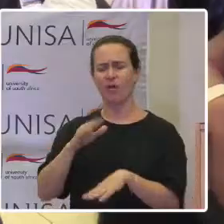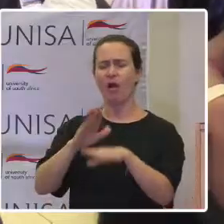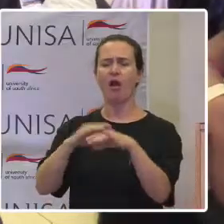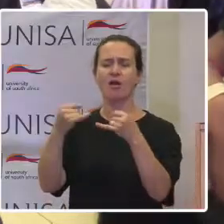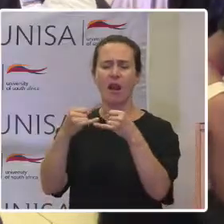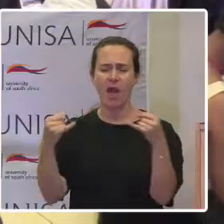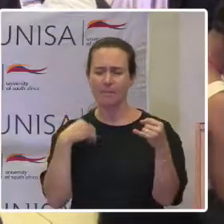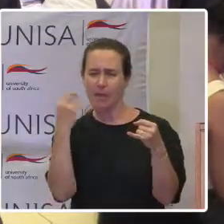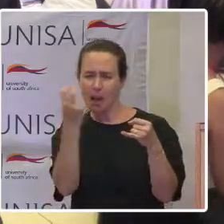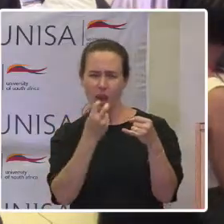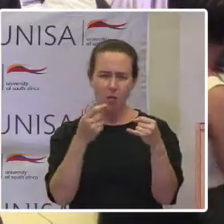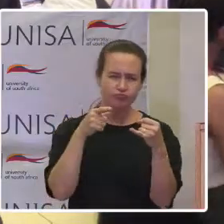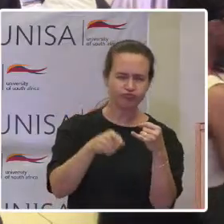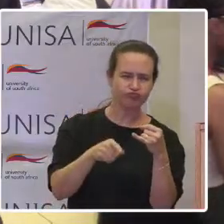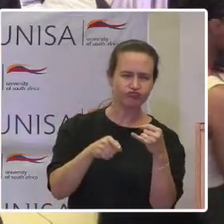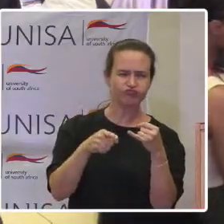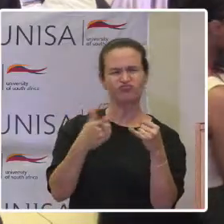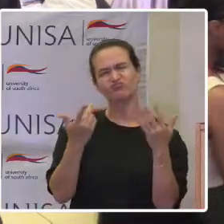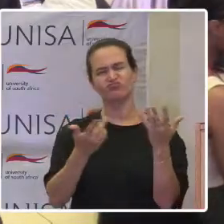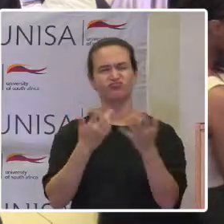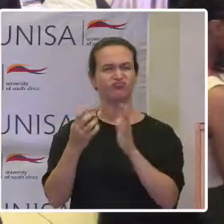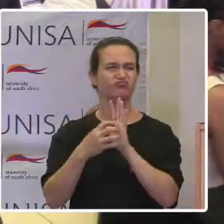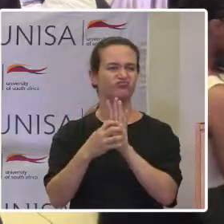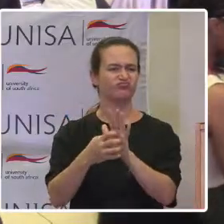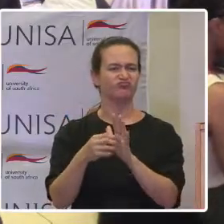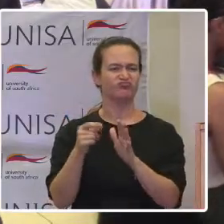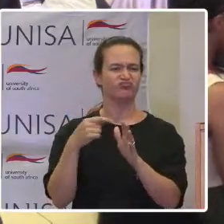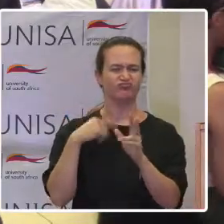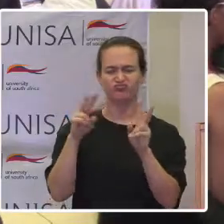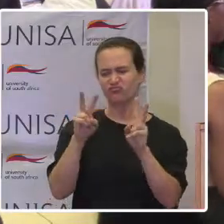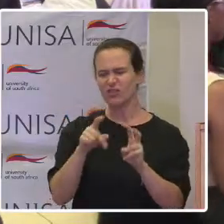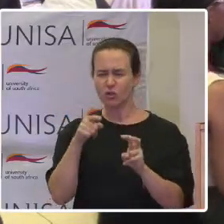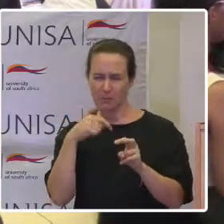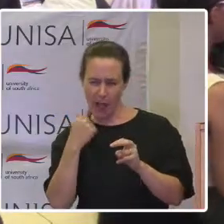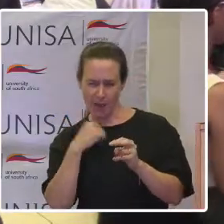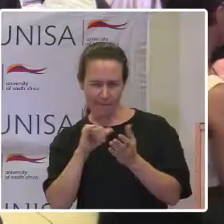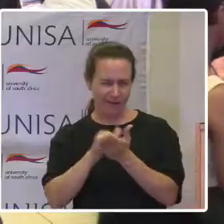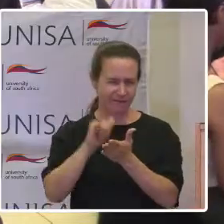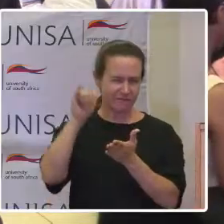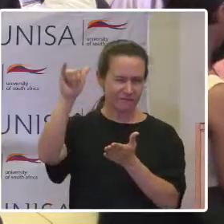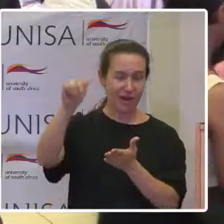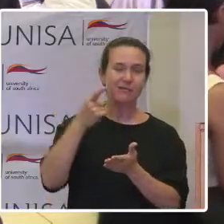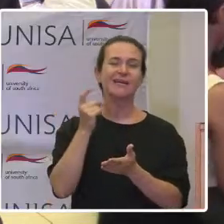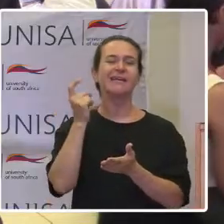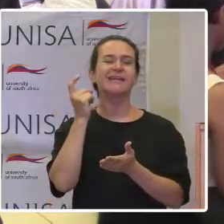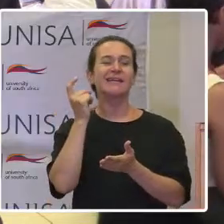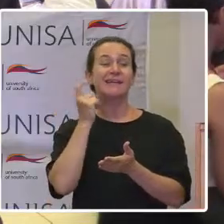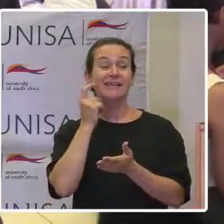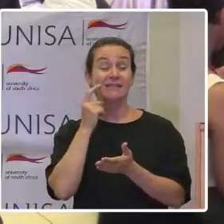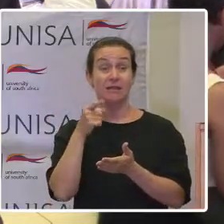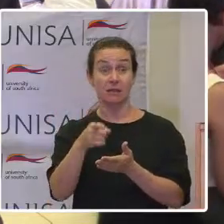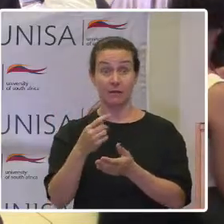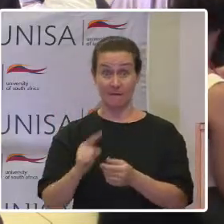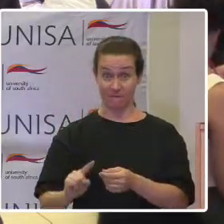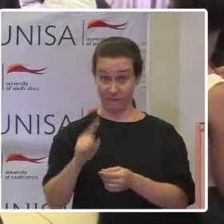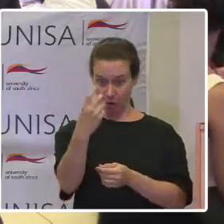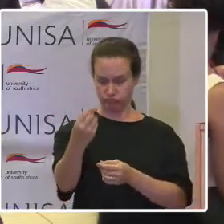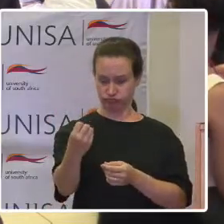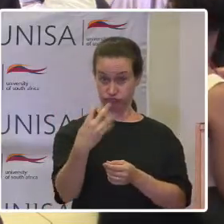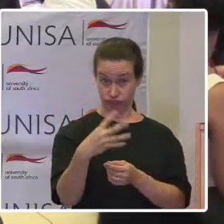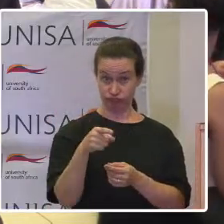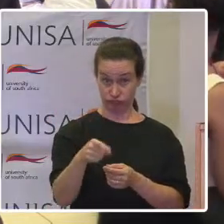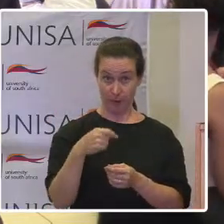and look for a, let's say, search a travel route, and it's easier for me to identify that the first thing that will come up on